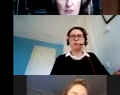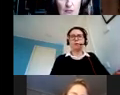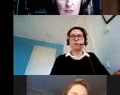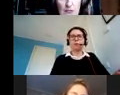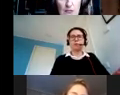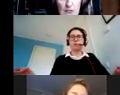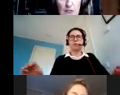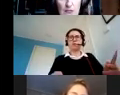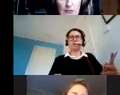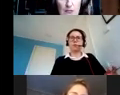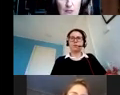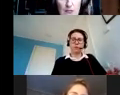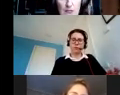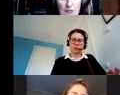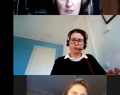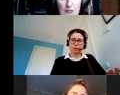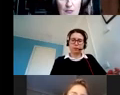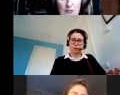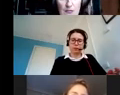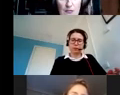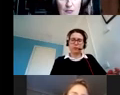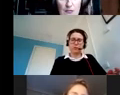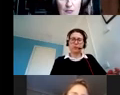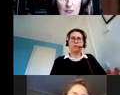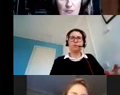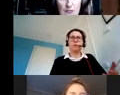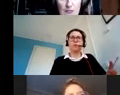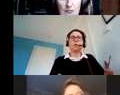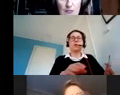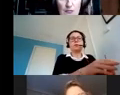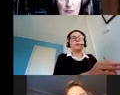So I'm going to do some quick remarks.